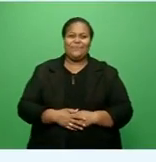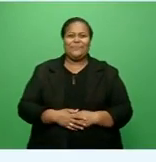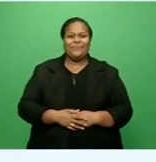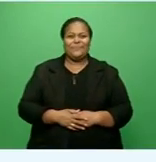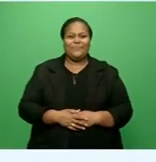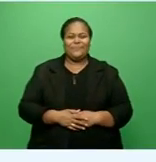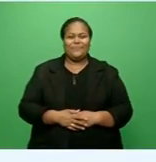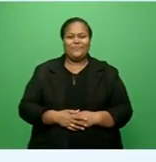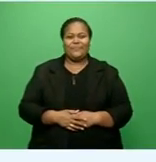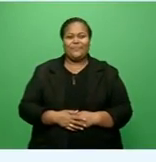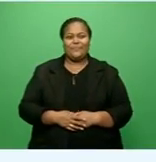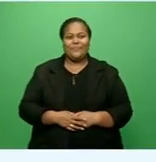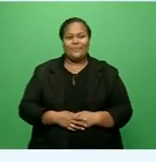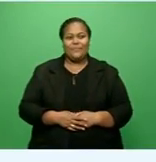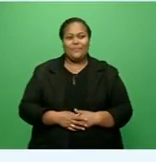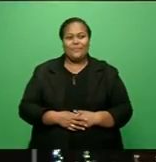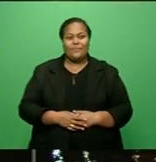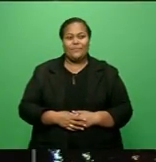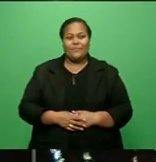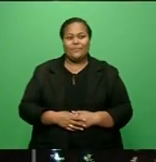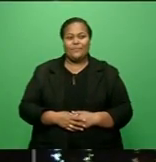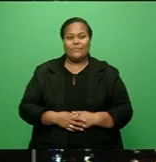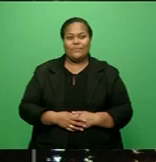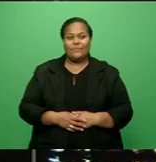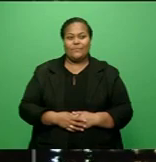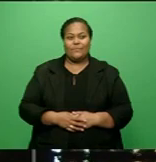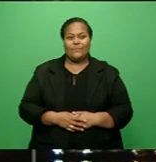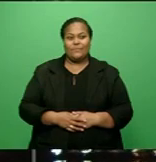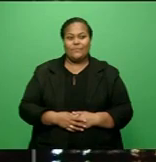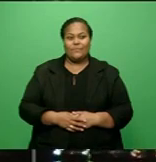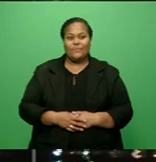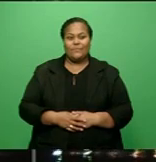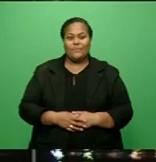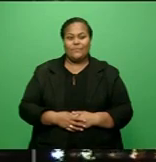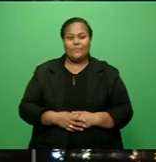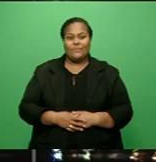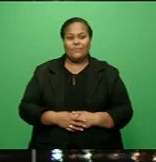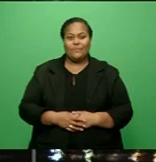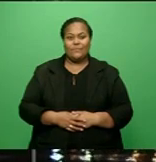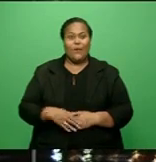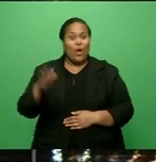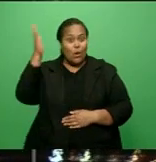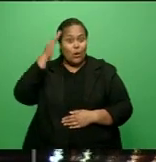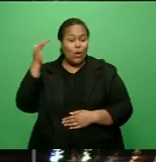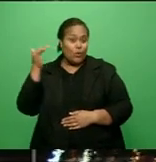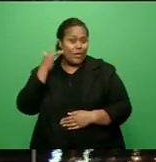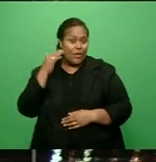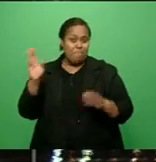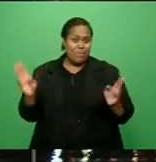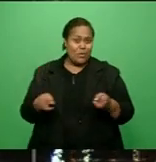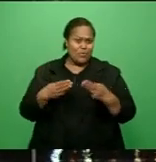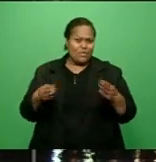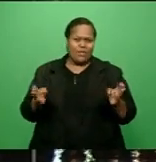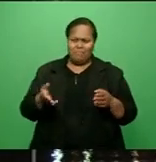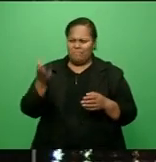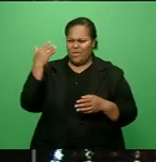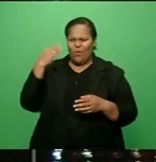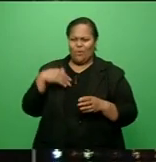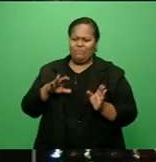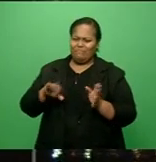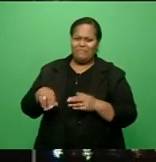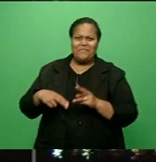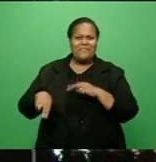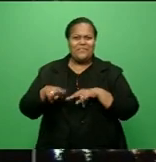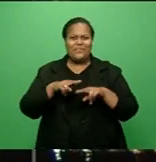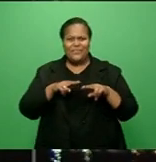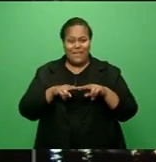Sainian Imboila, FBC News. Korean pop was considered underground music in Fiji, is